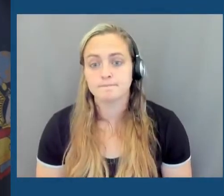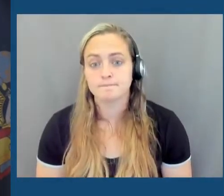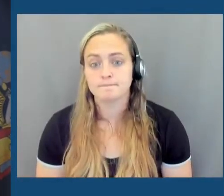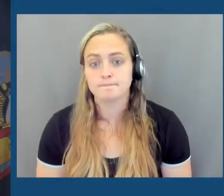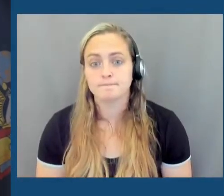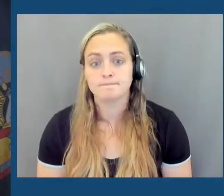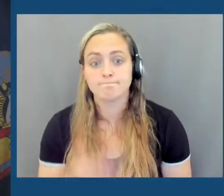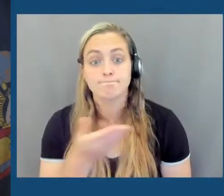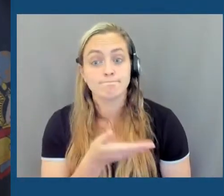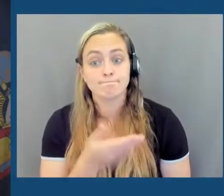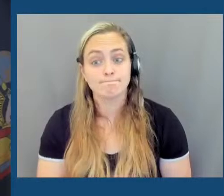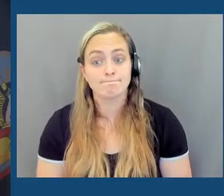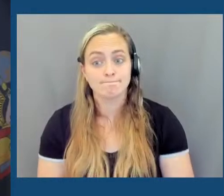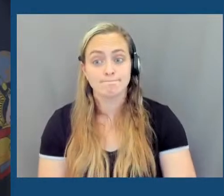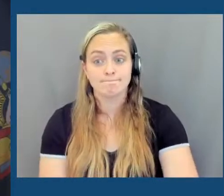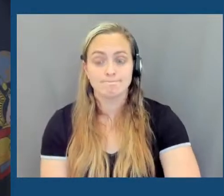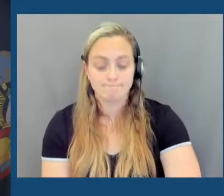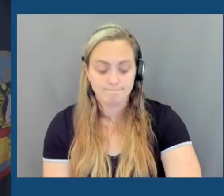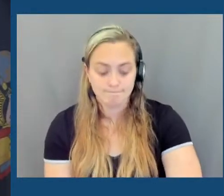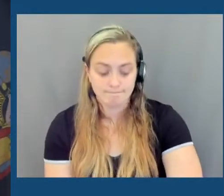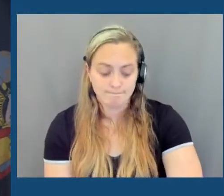Superintendent.